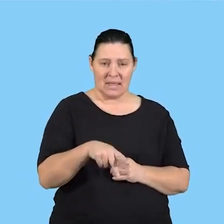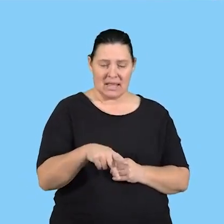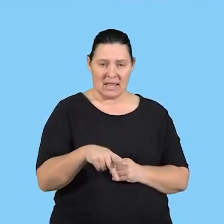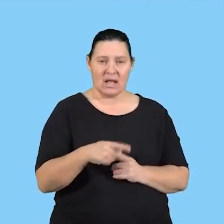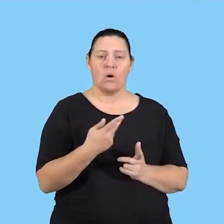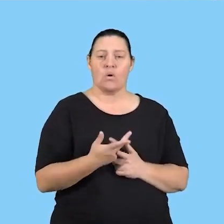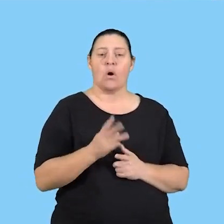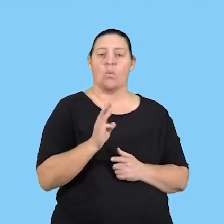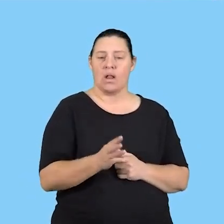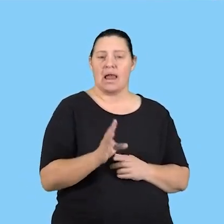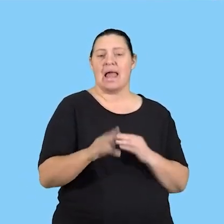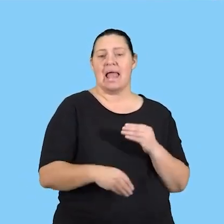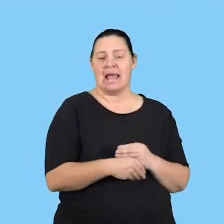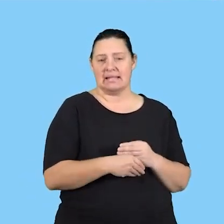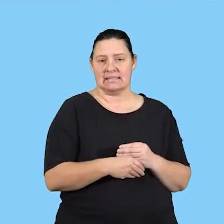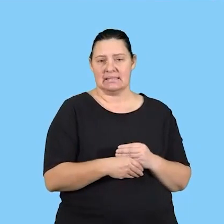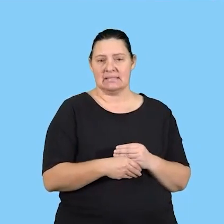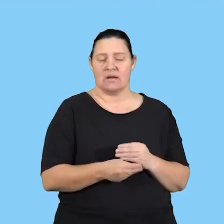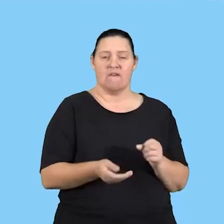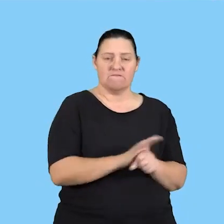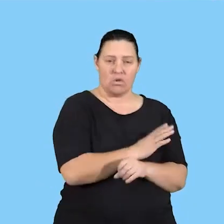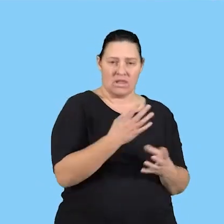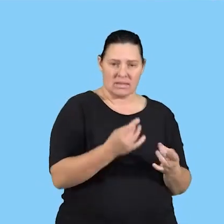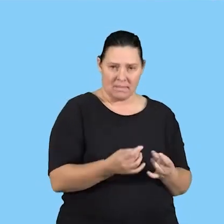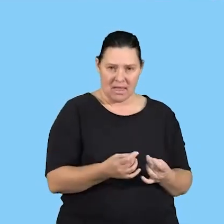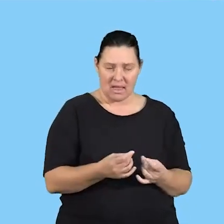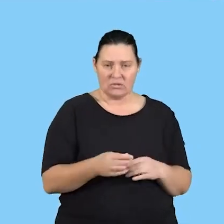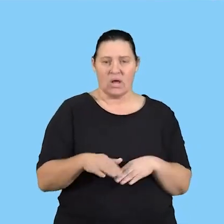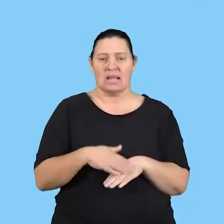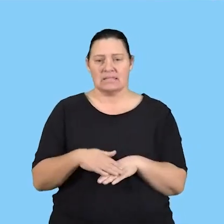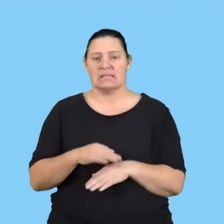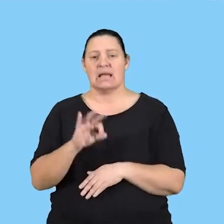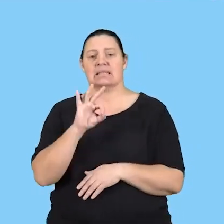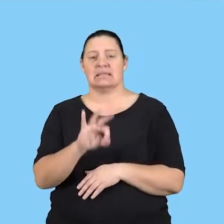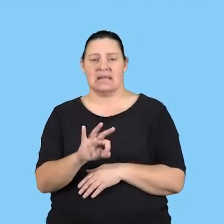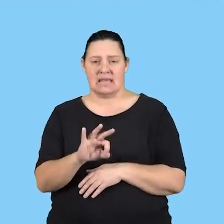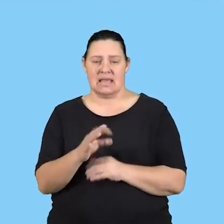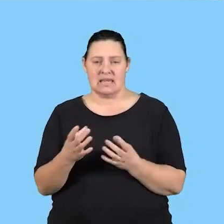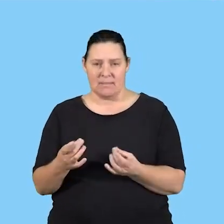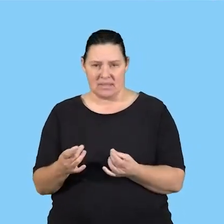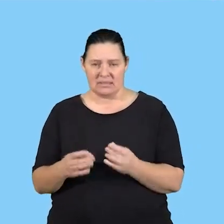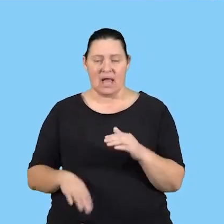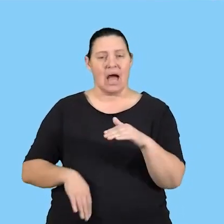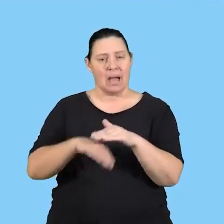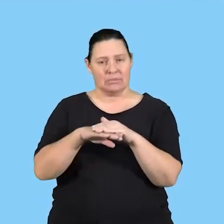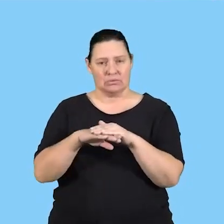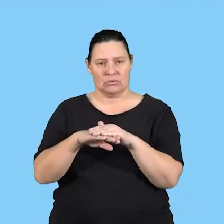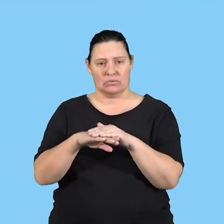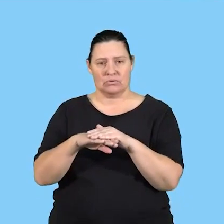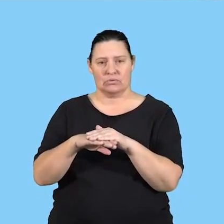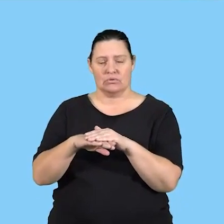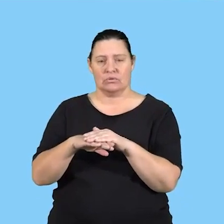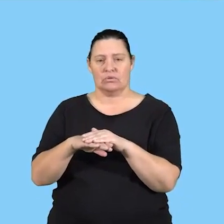done, we will be adding the whole numbers to at least 3-digit numbers up to